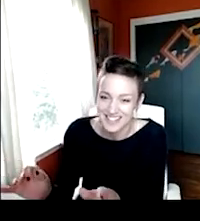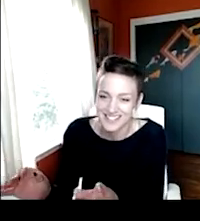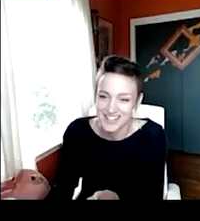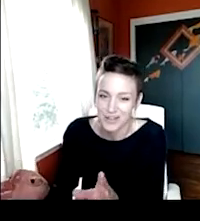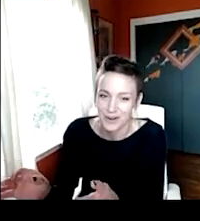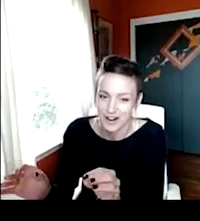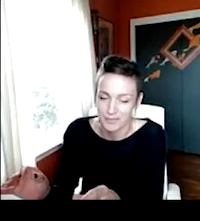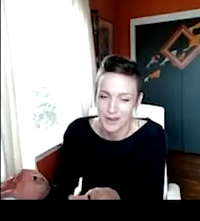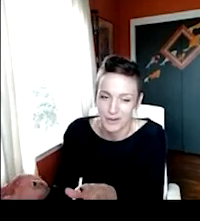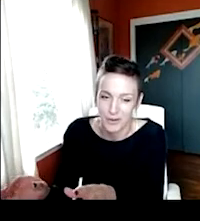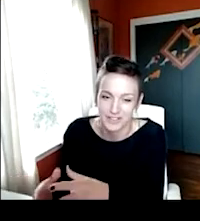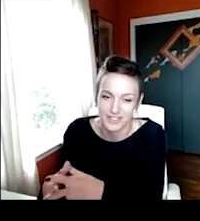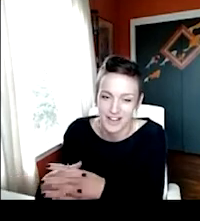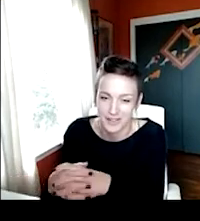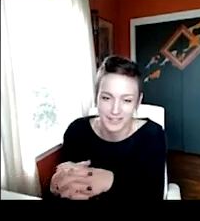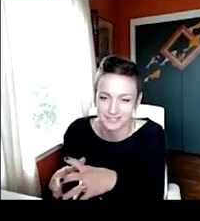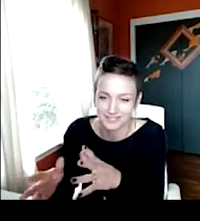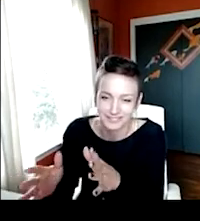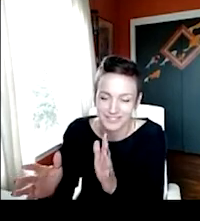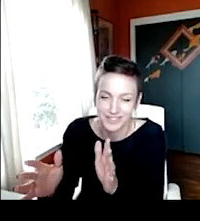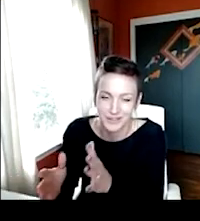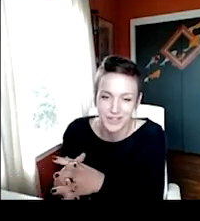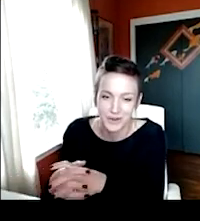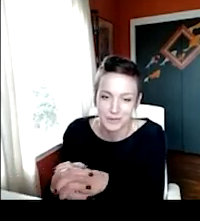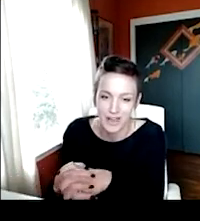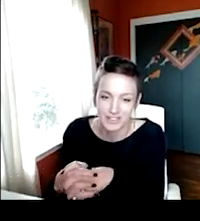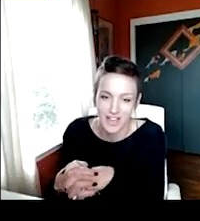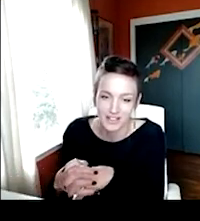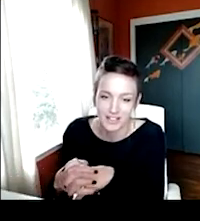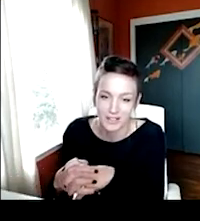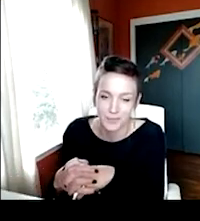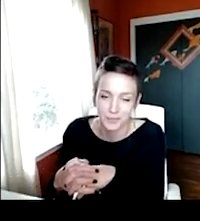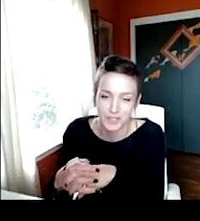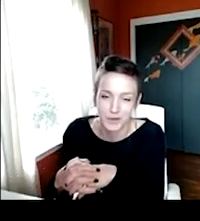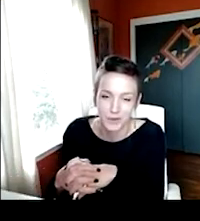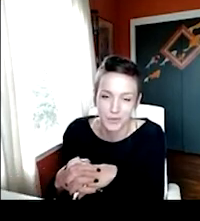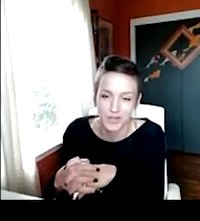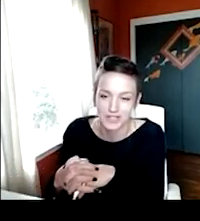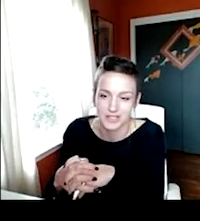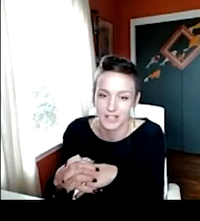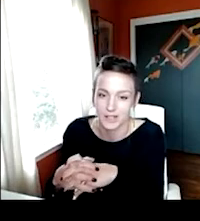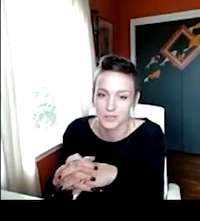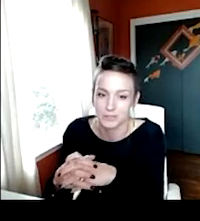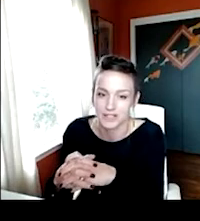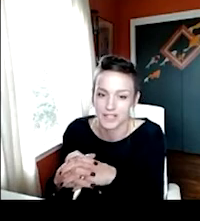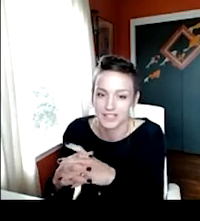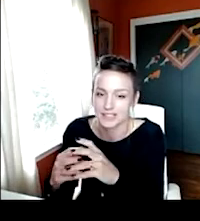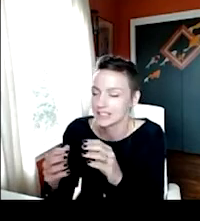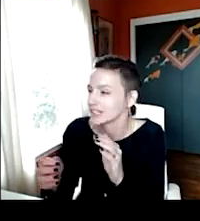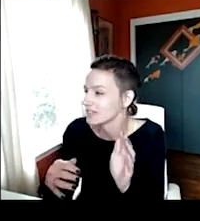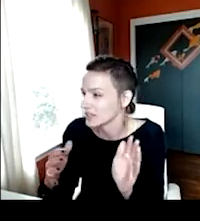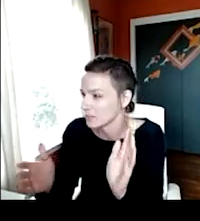not necessarily our main goal. It's kind of a, you know, we have to balance that. We don't necessarily want to be